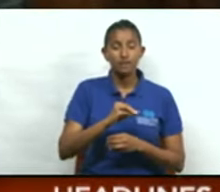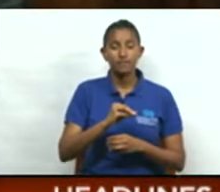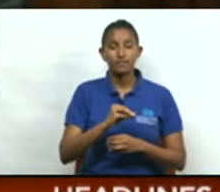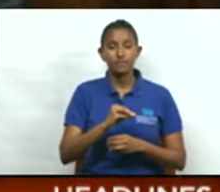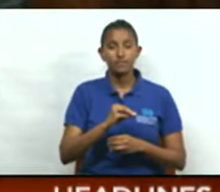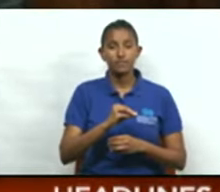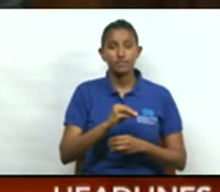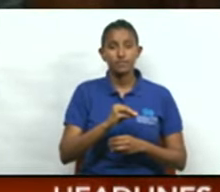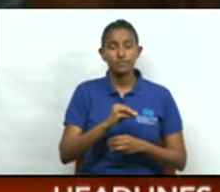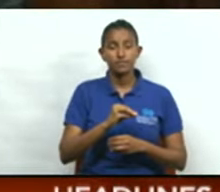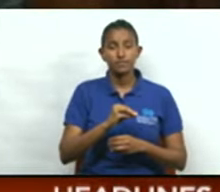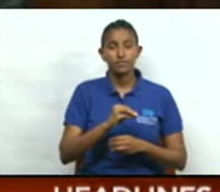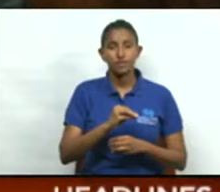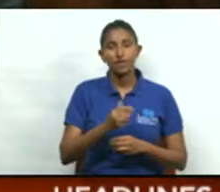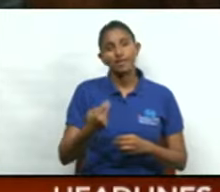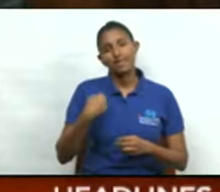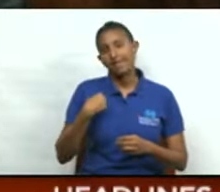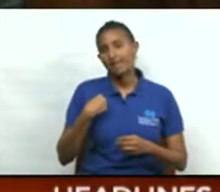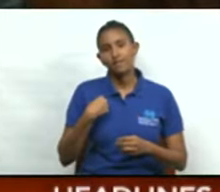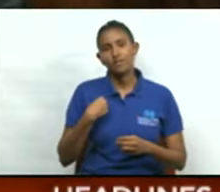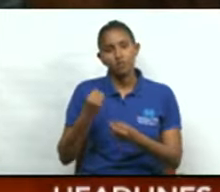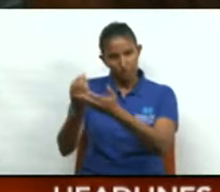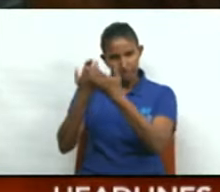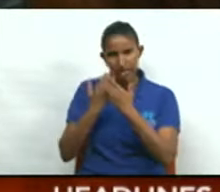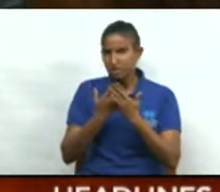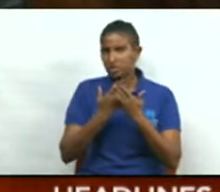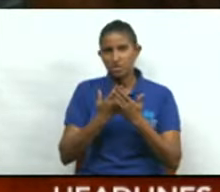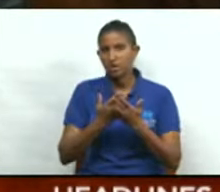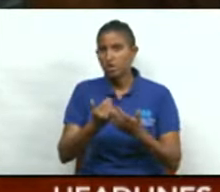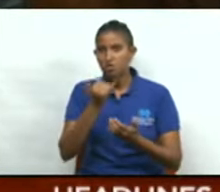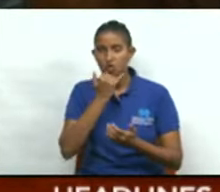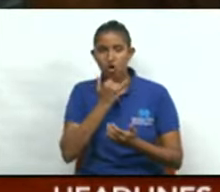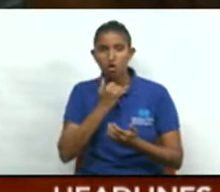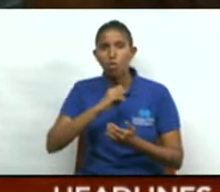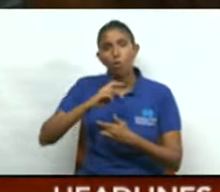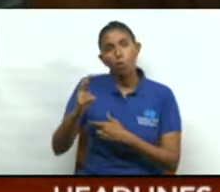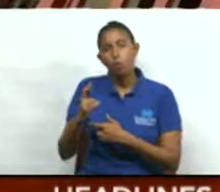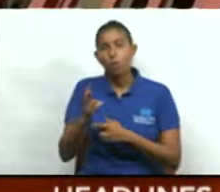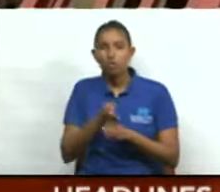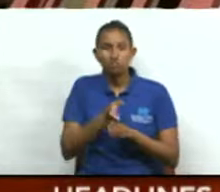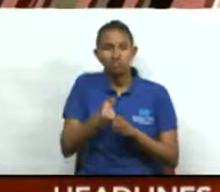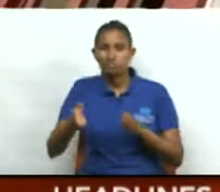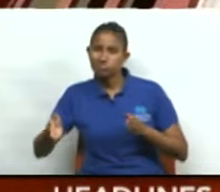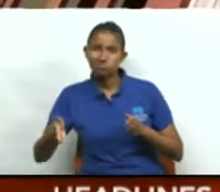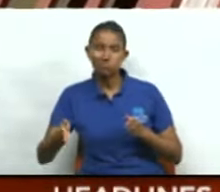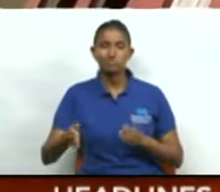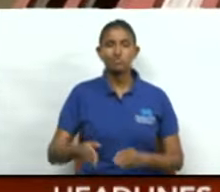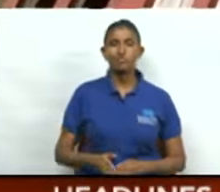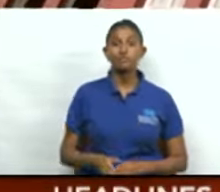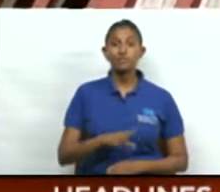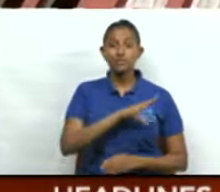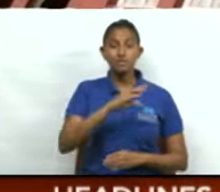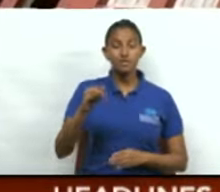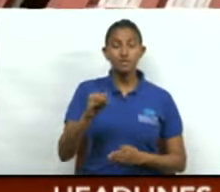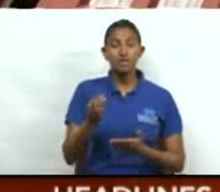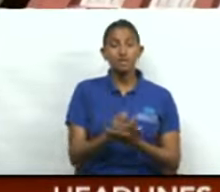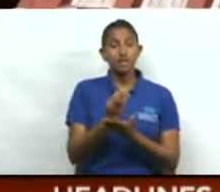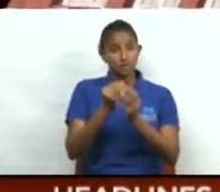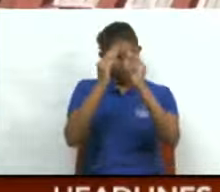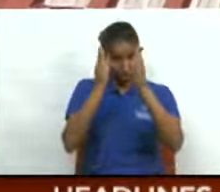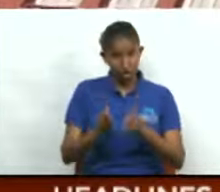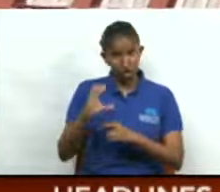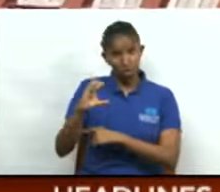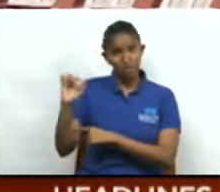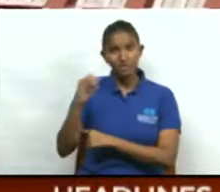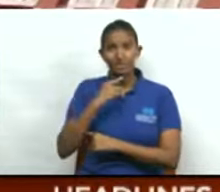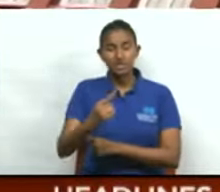premised on flawed, misleading, and in some cases, plainly wrong assumptions. The finance minister said it is necessary to alert